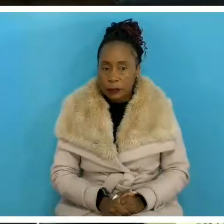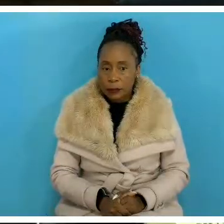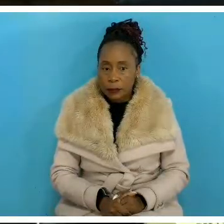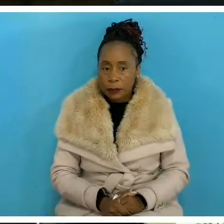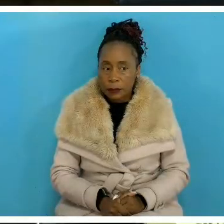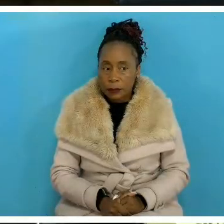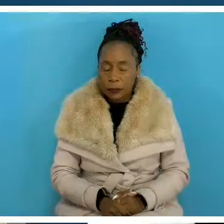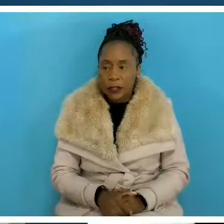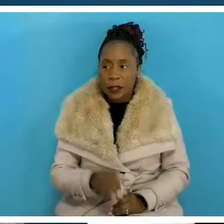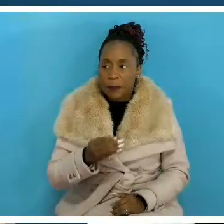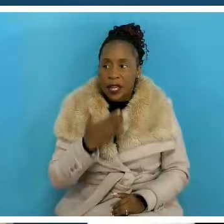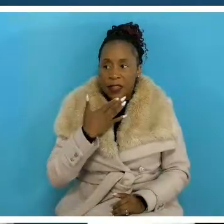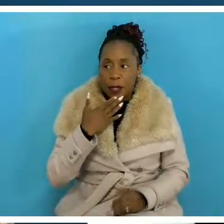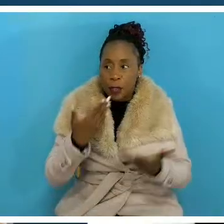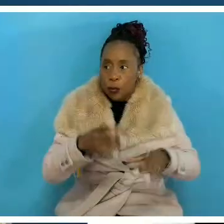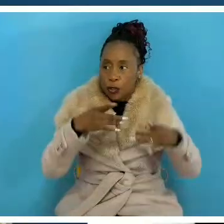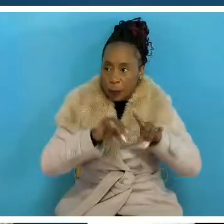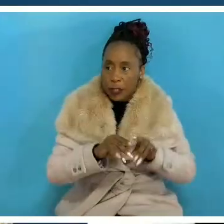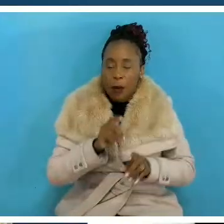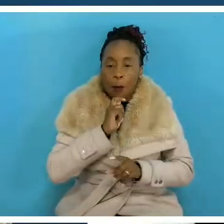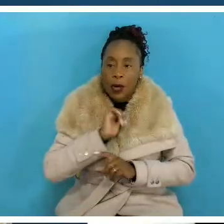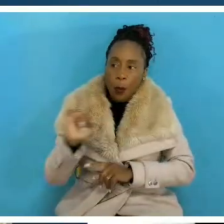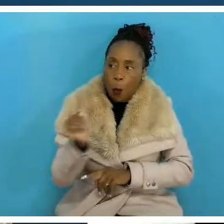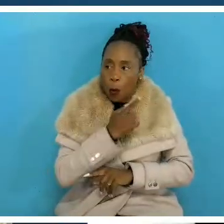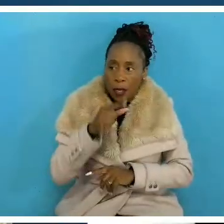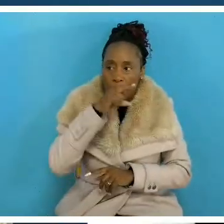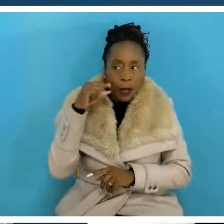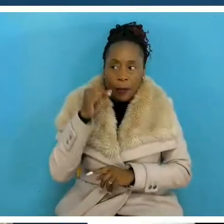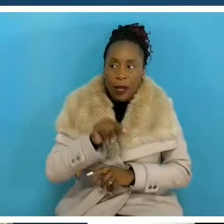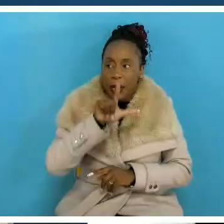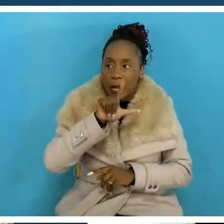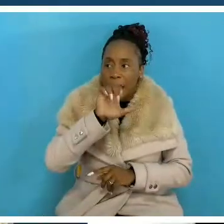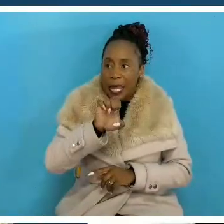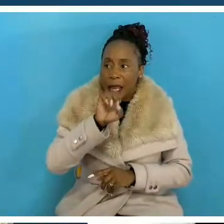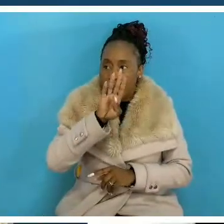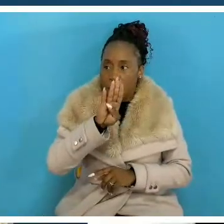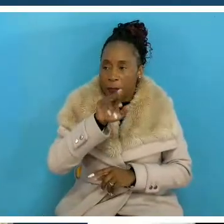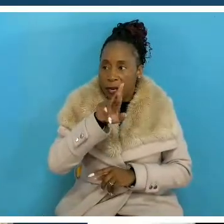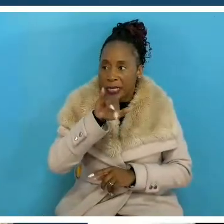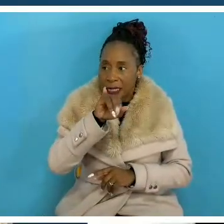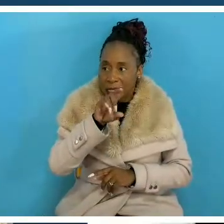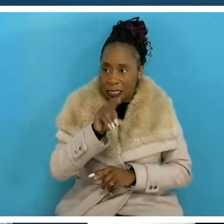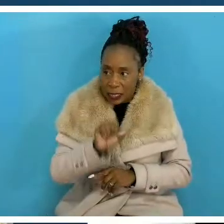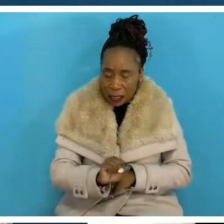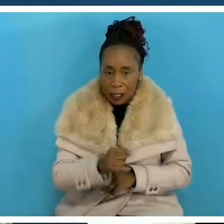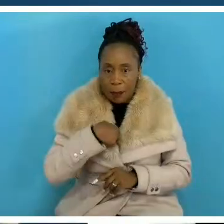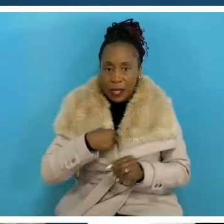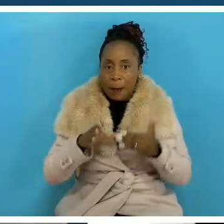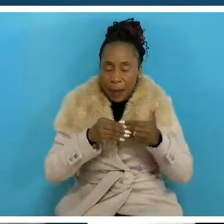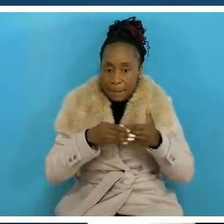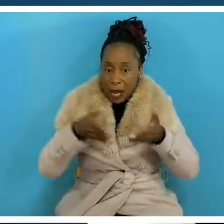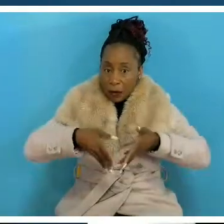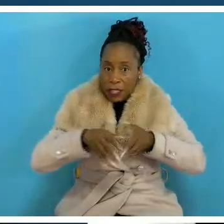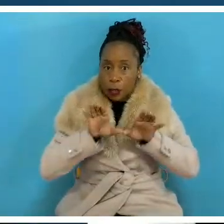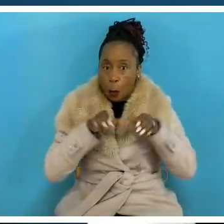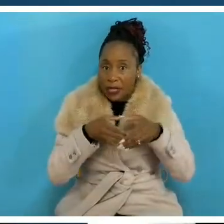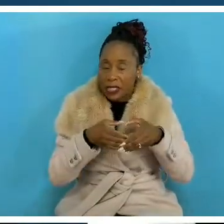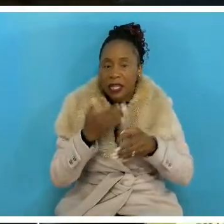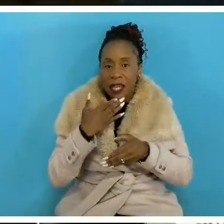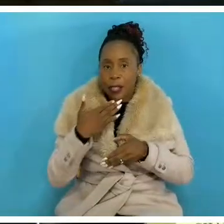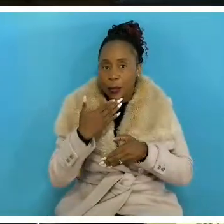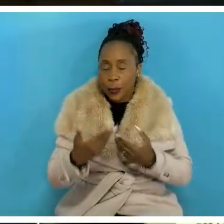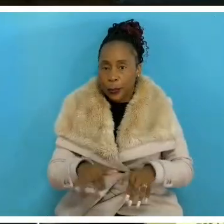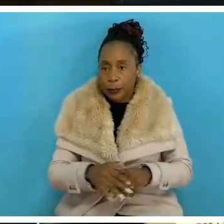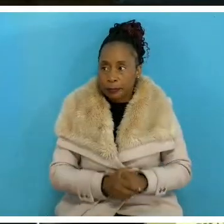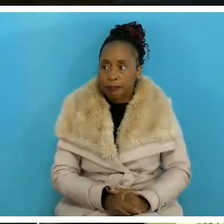Baie dankie voorsitter. Goeiemôre almal. My naam is Louisa Evans en ek is 'n trotse lid van die komitee. Baie dankie.